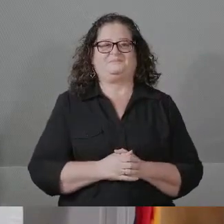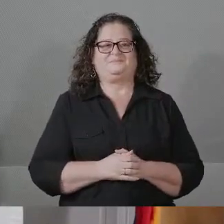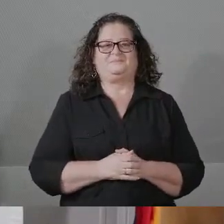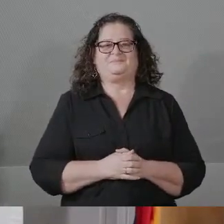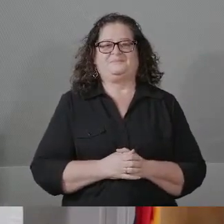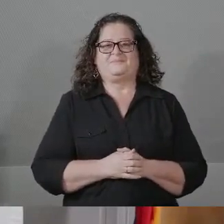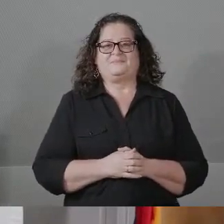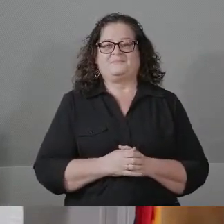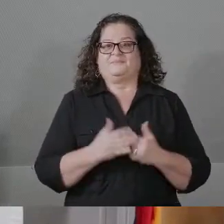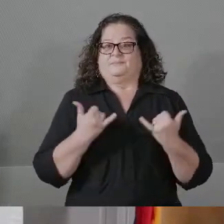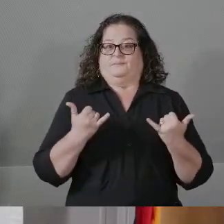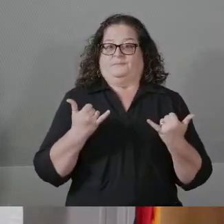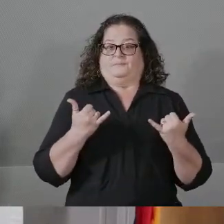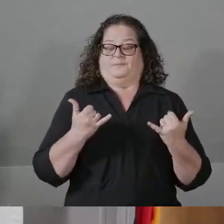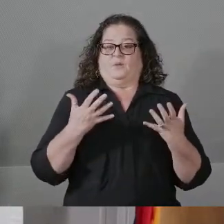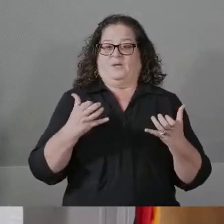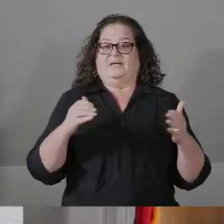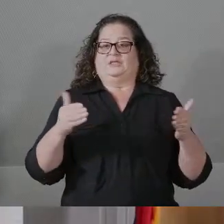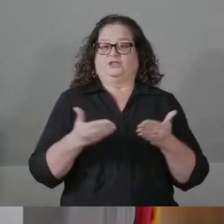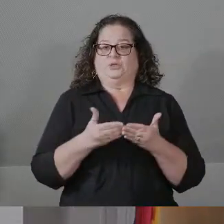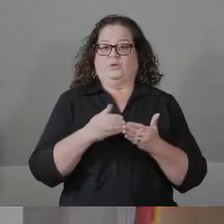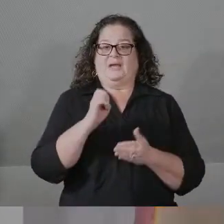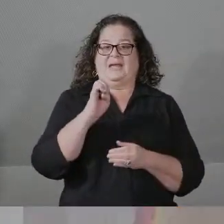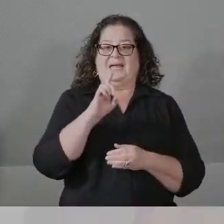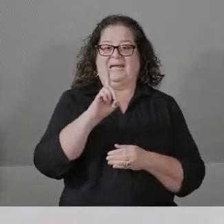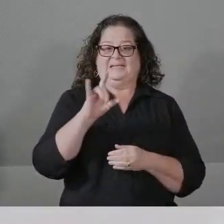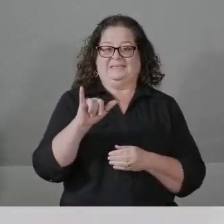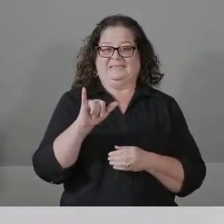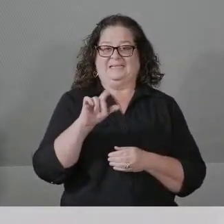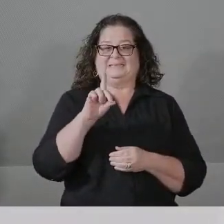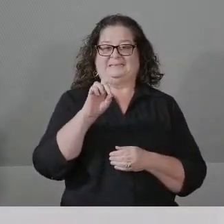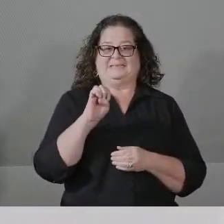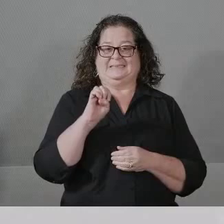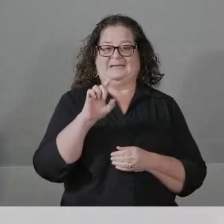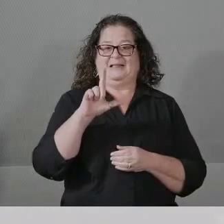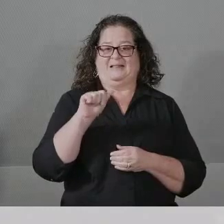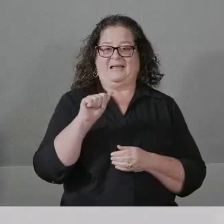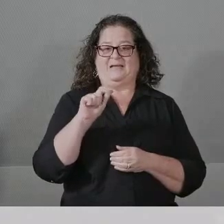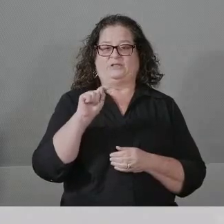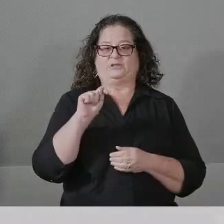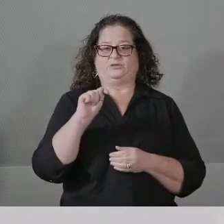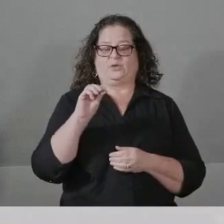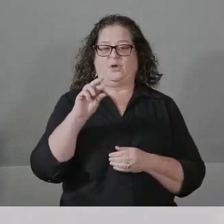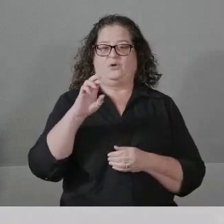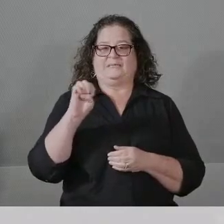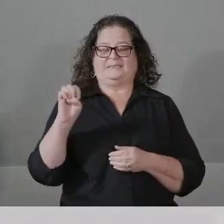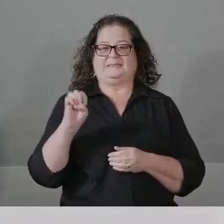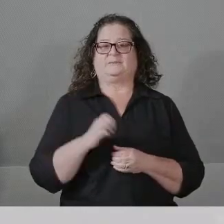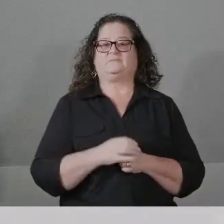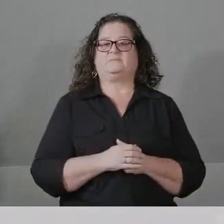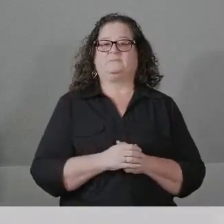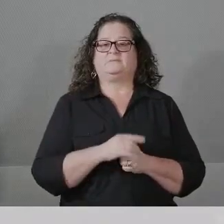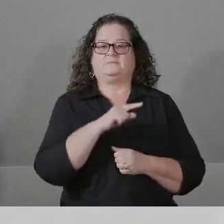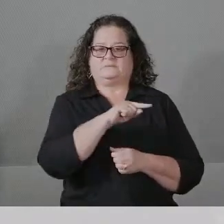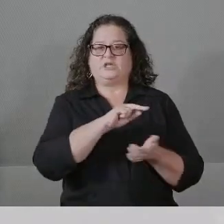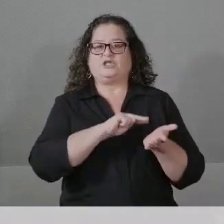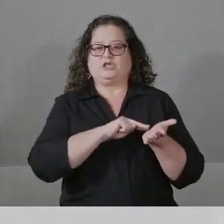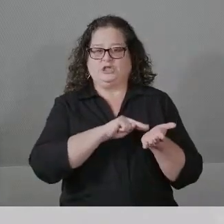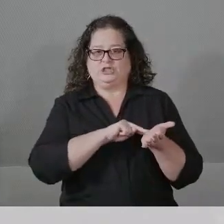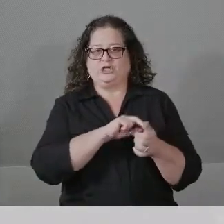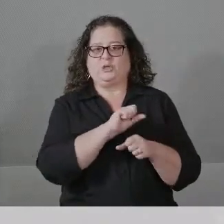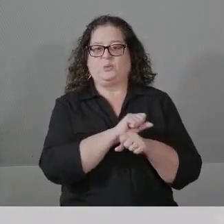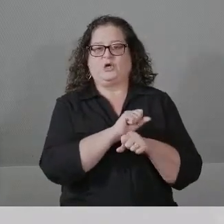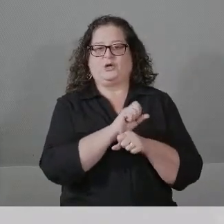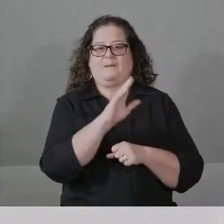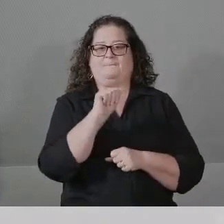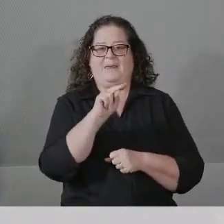And now I would like to introduce Edmund De La Torre, a registered nurse who works at Banner University Medical Center in the neuro